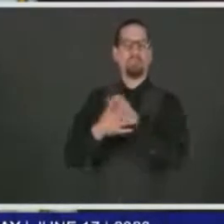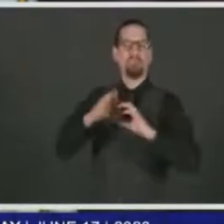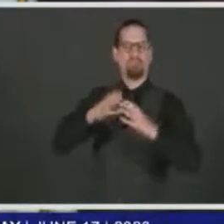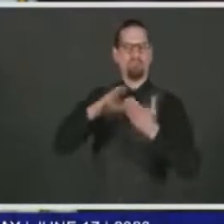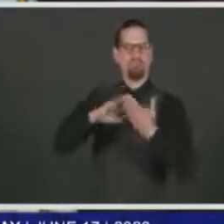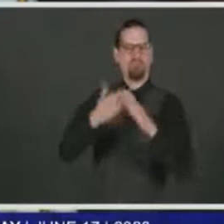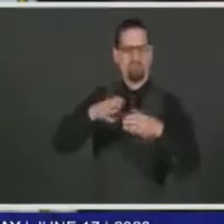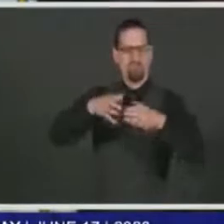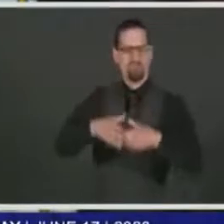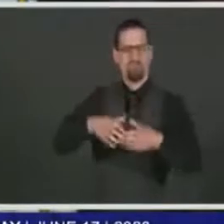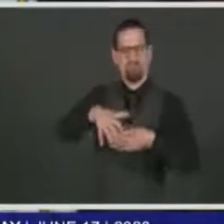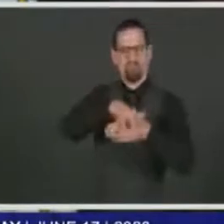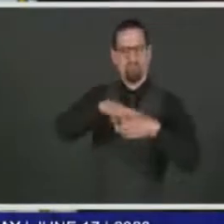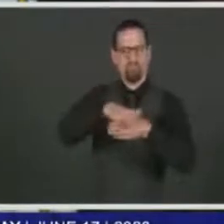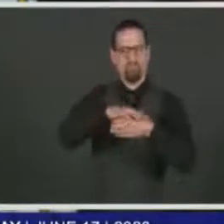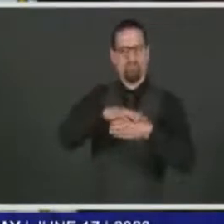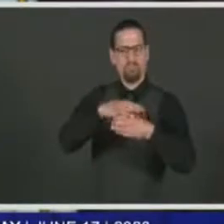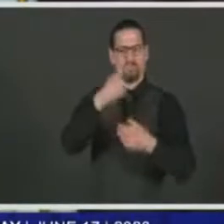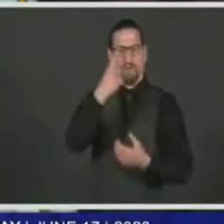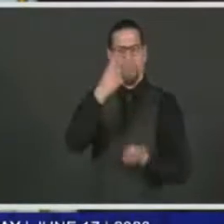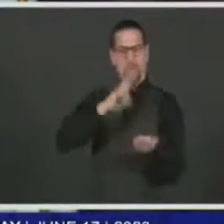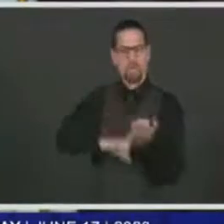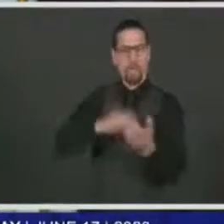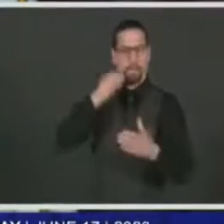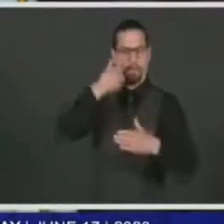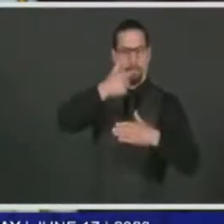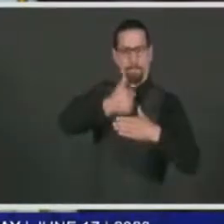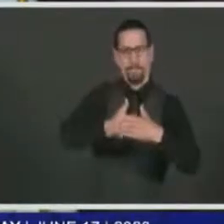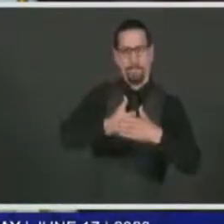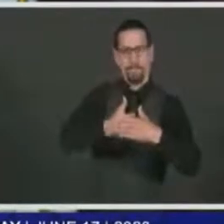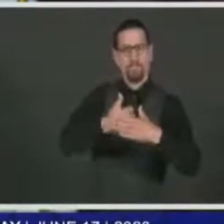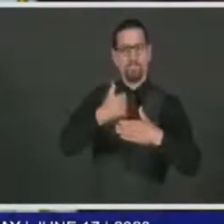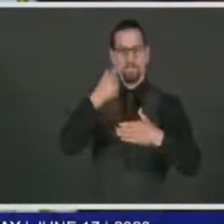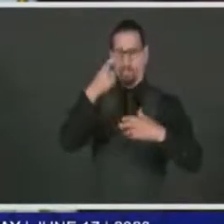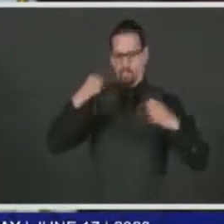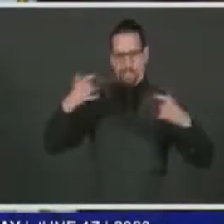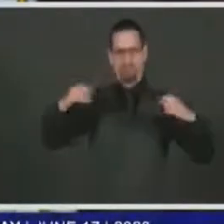homes, whatever, one geography,